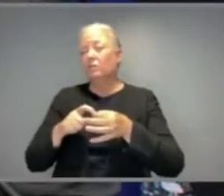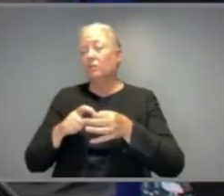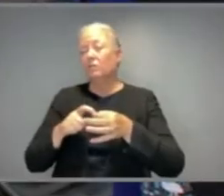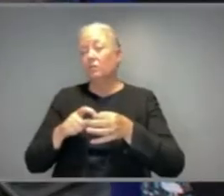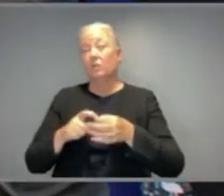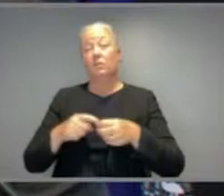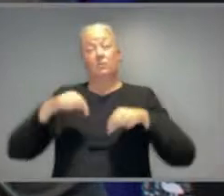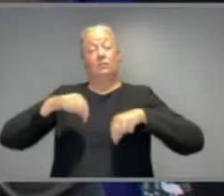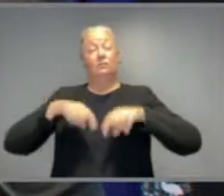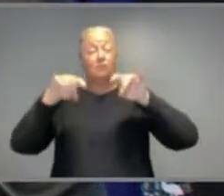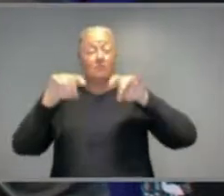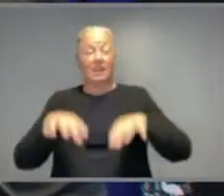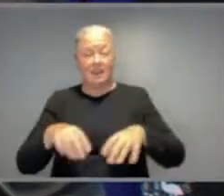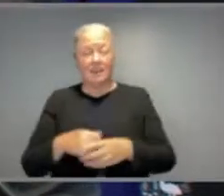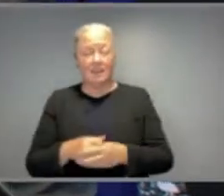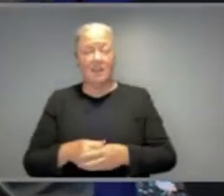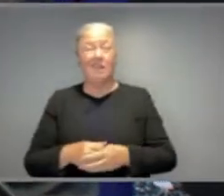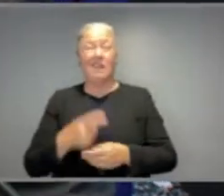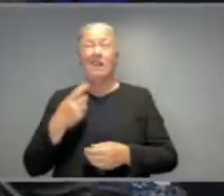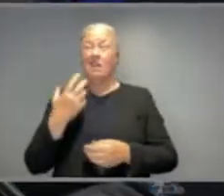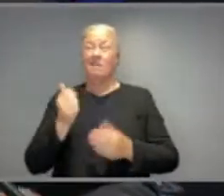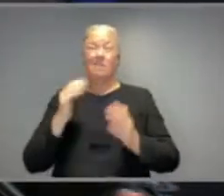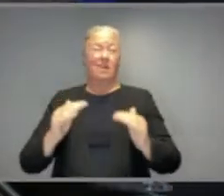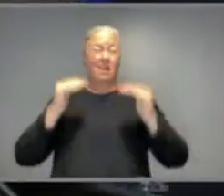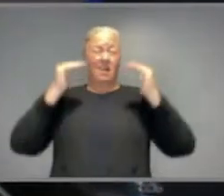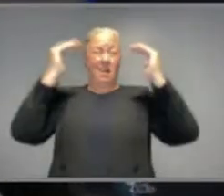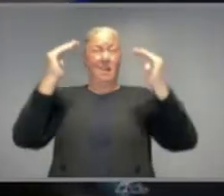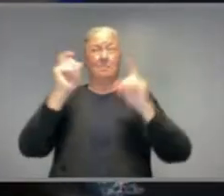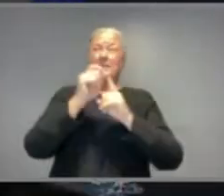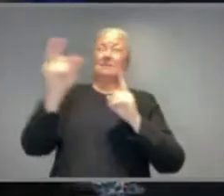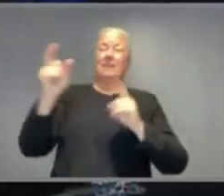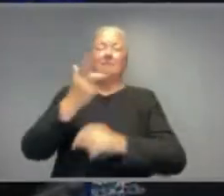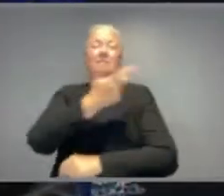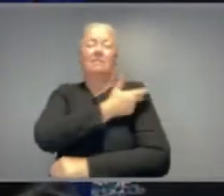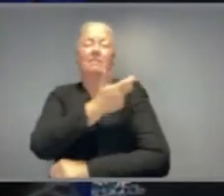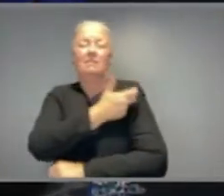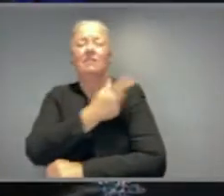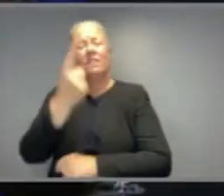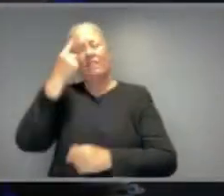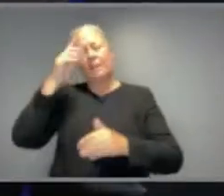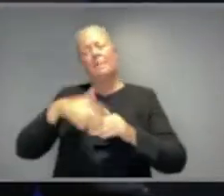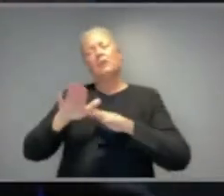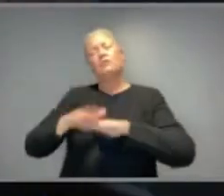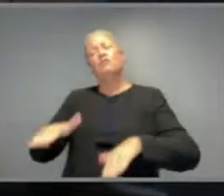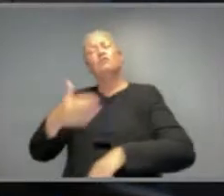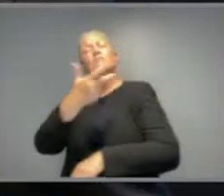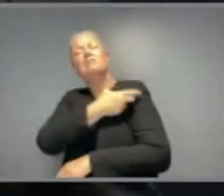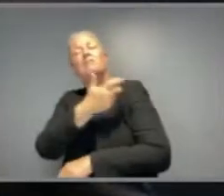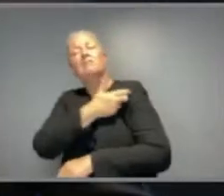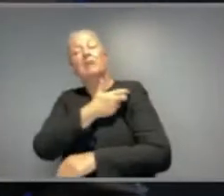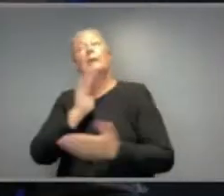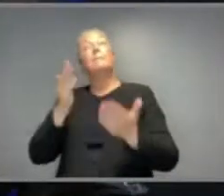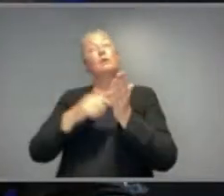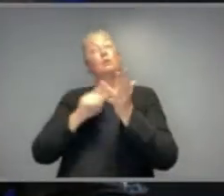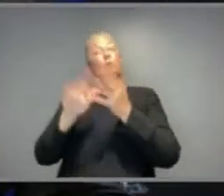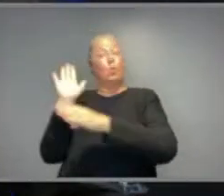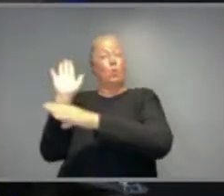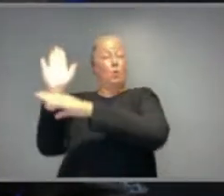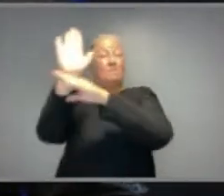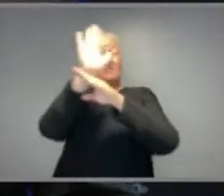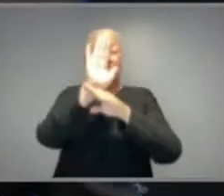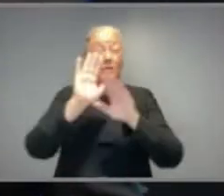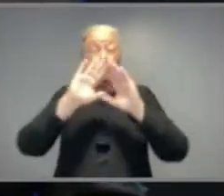highest vaccination rates when you look at things like child immunisation and things like that in the world. Australia is